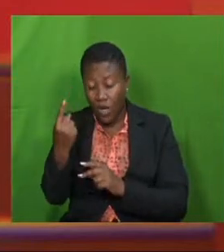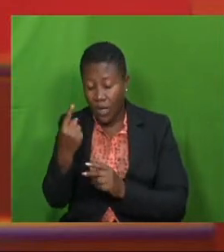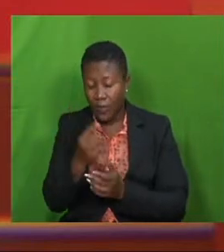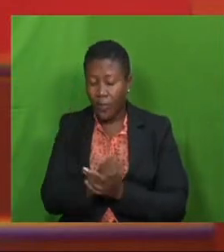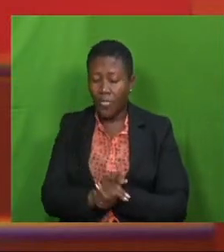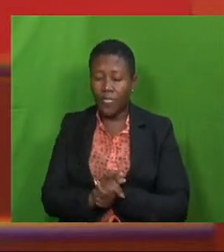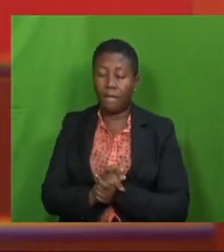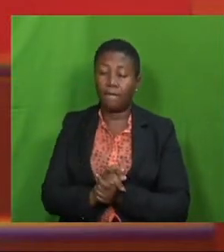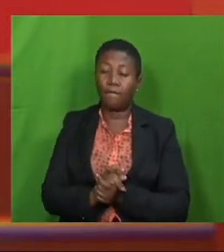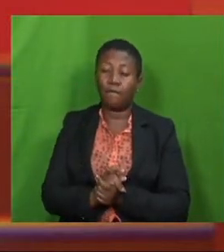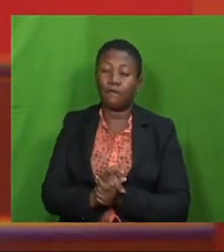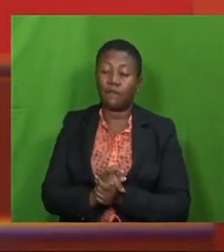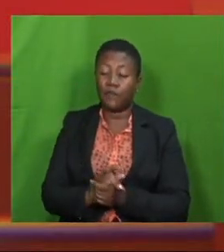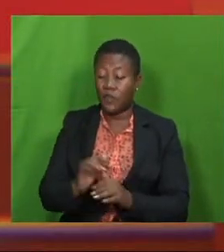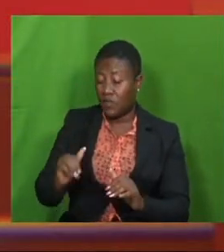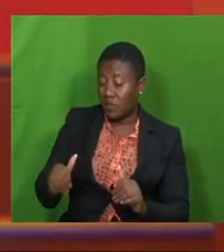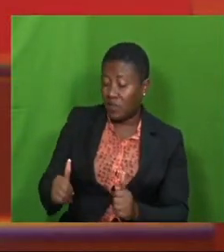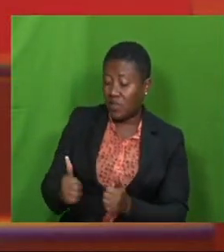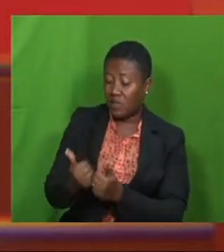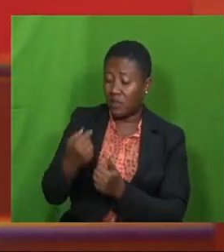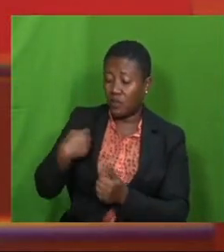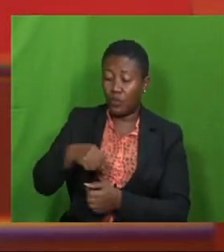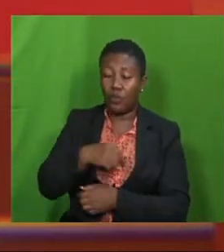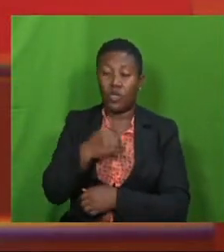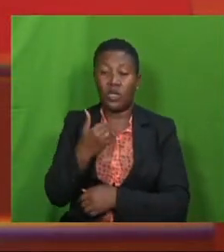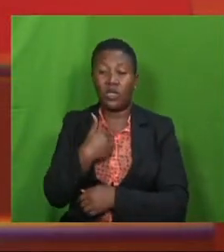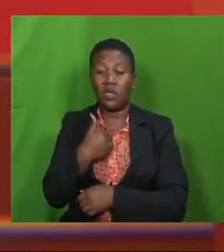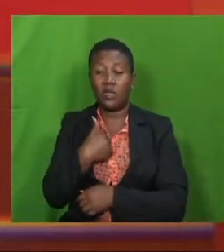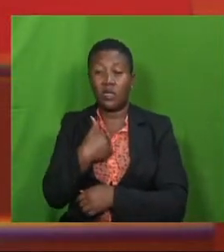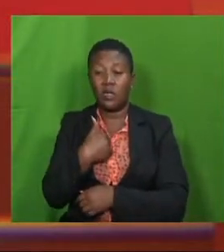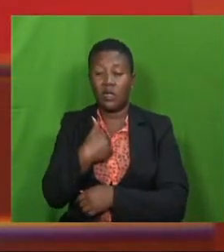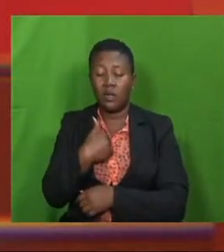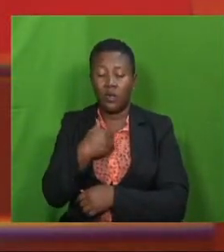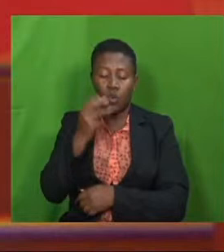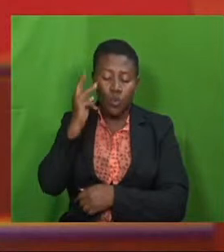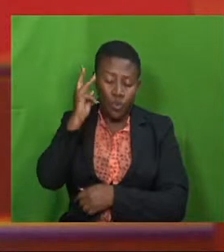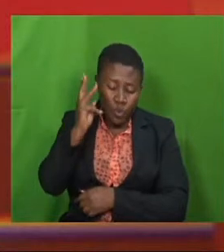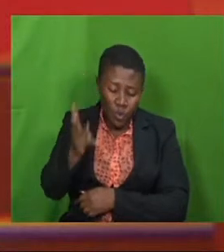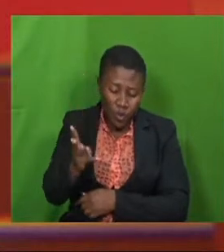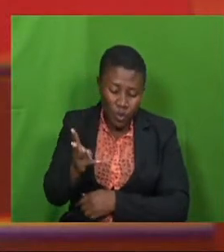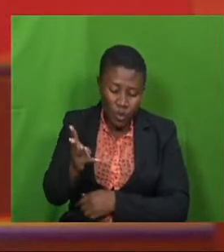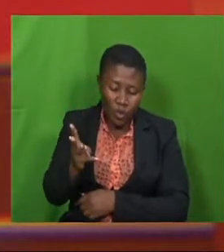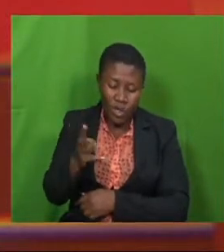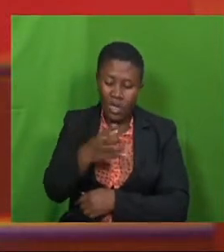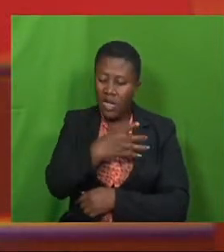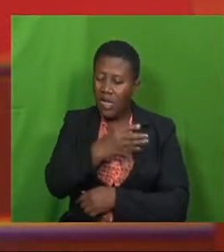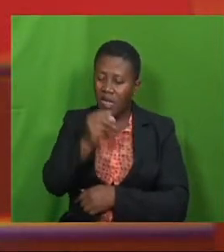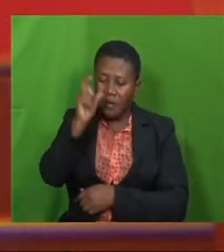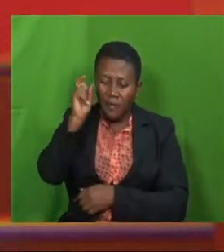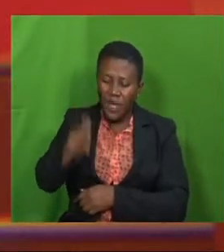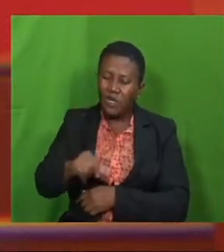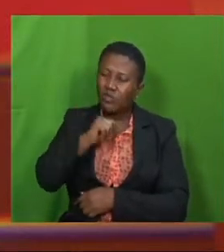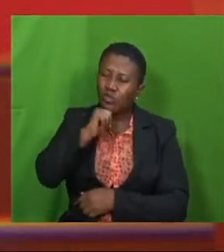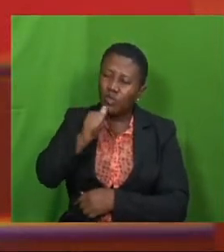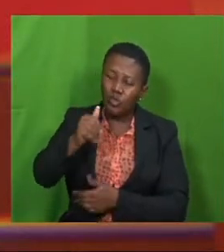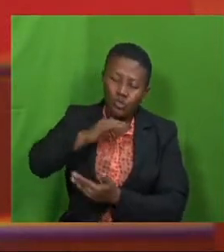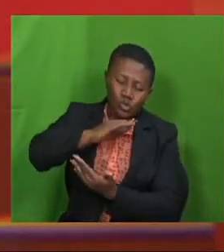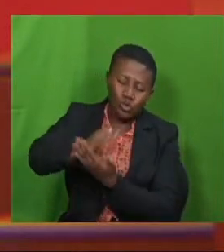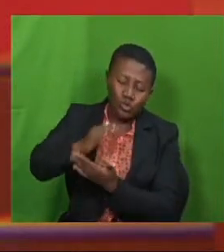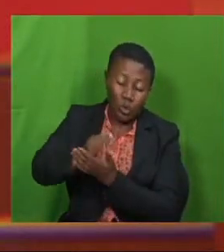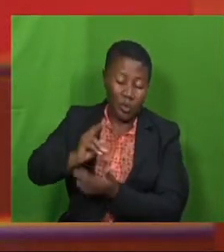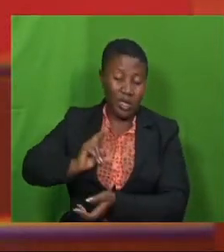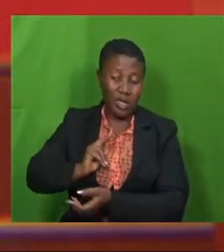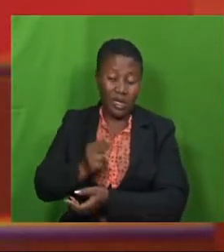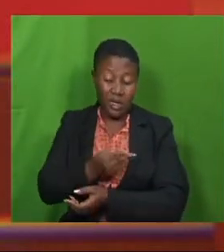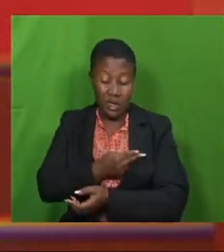The challenges we have will and should not intimidate us. This is the